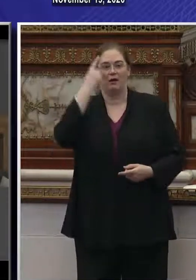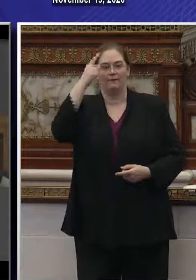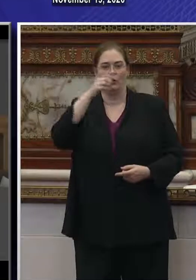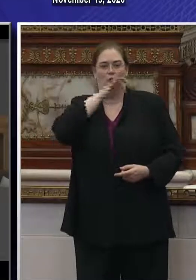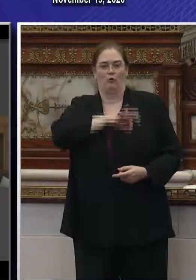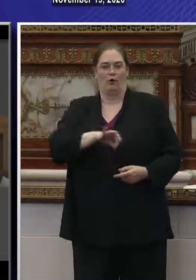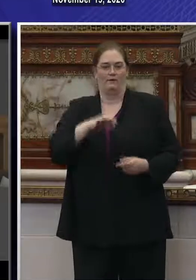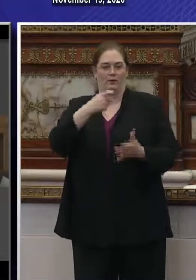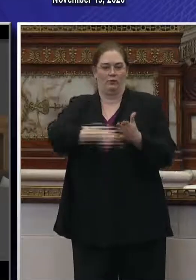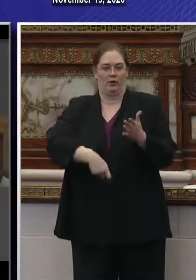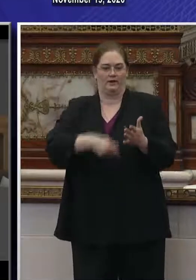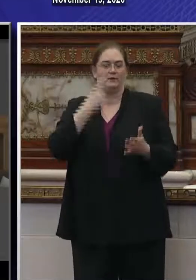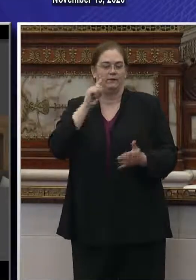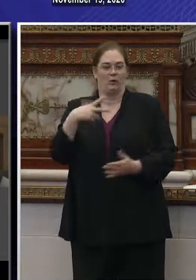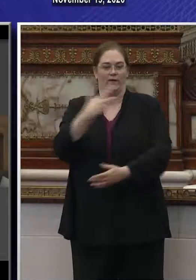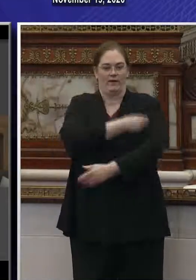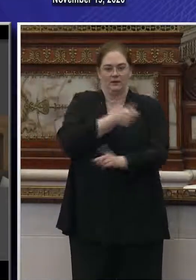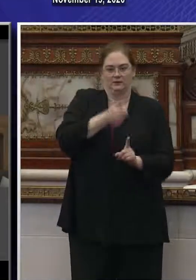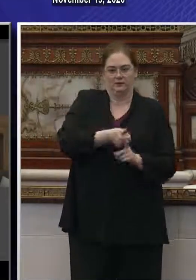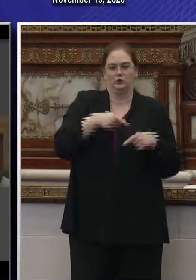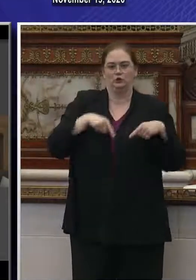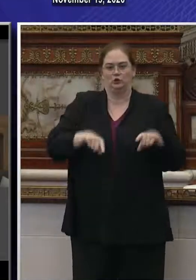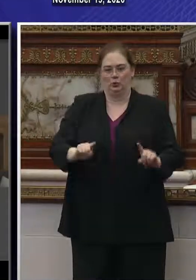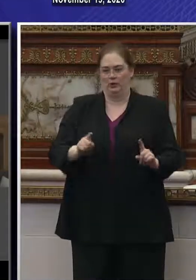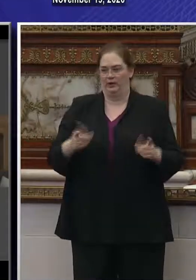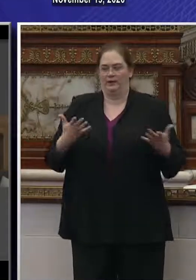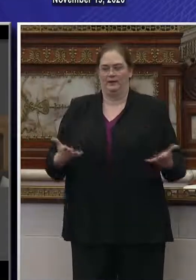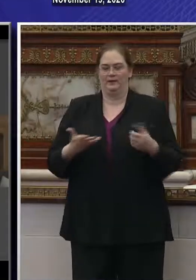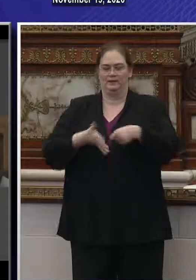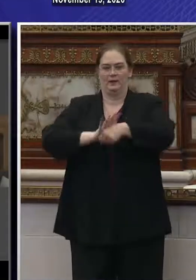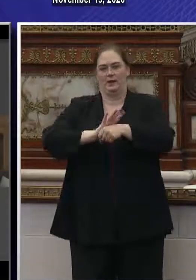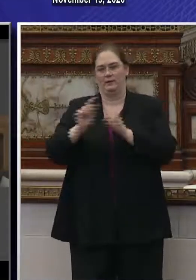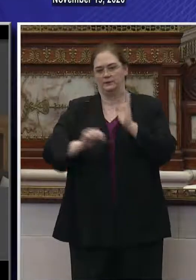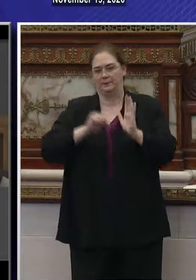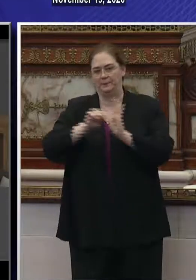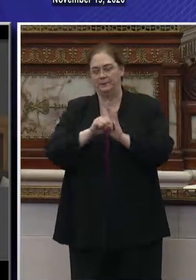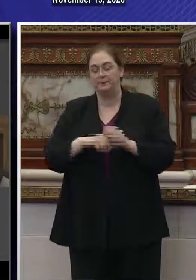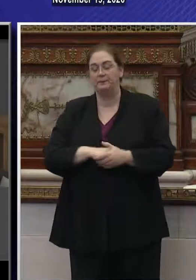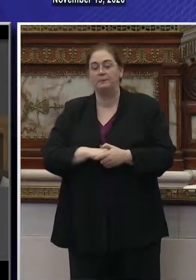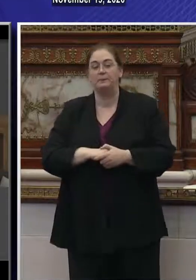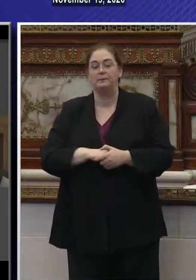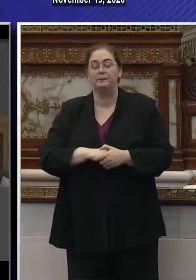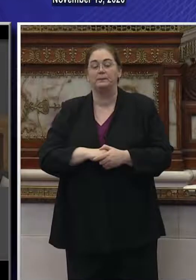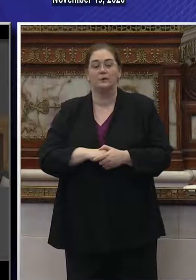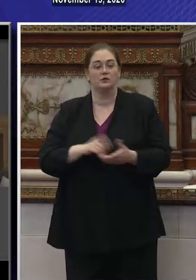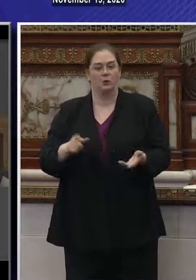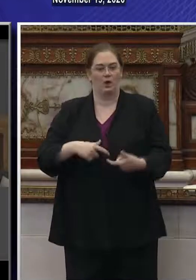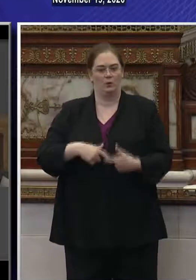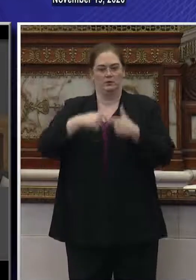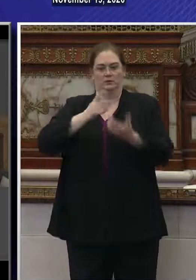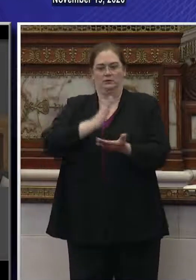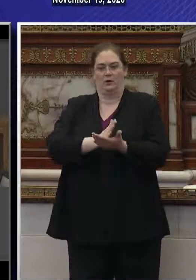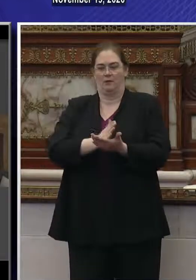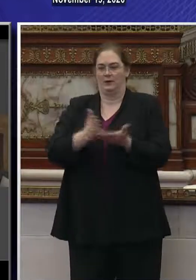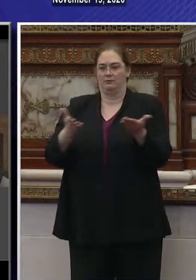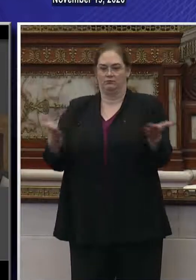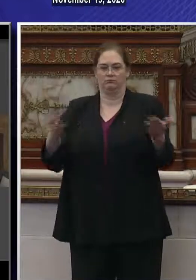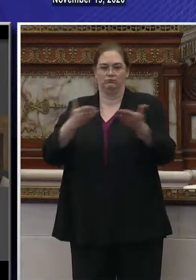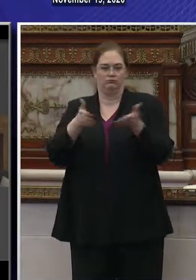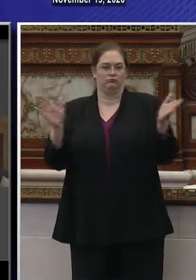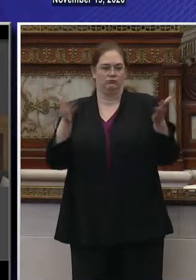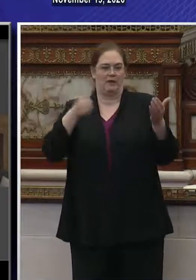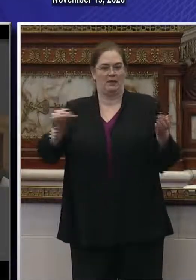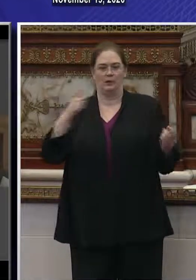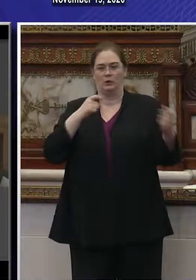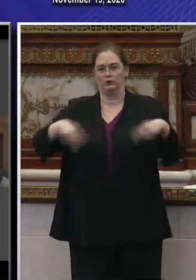for our vaccine as well during the pandemic period. So I would stop there and take any questions that you